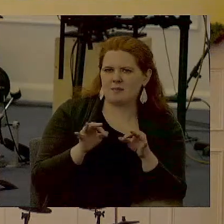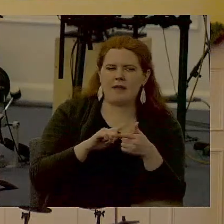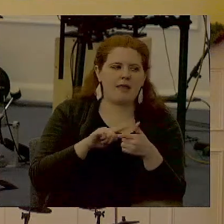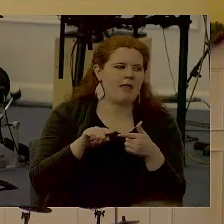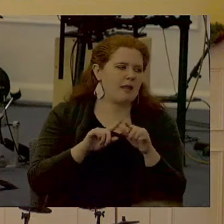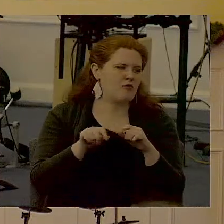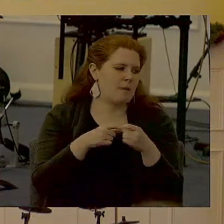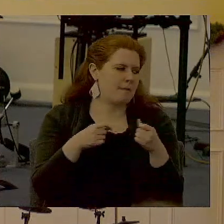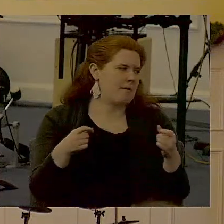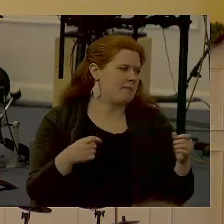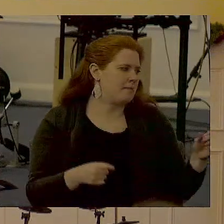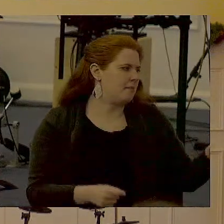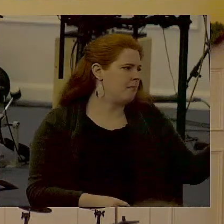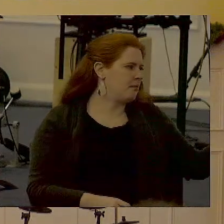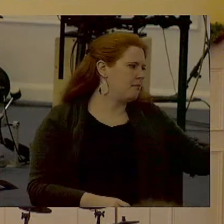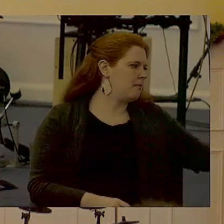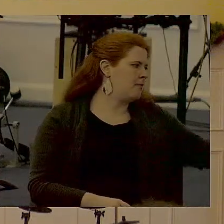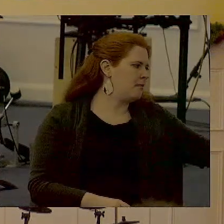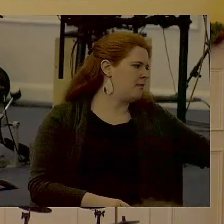up.